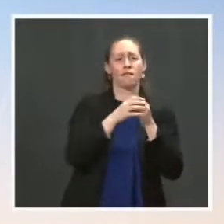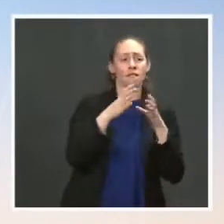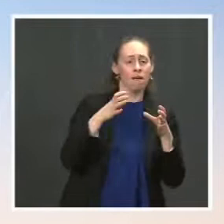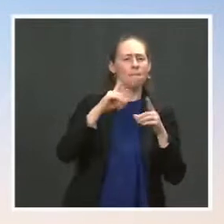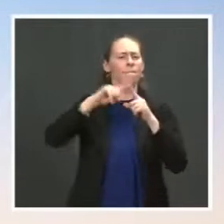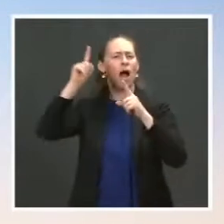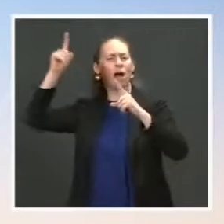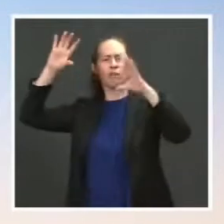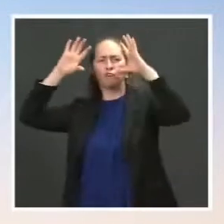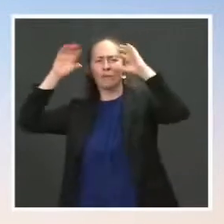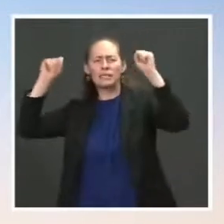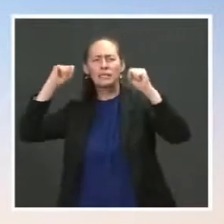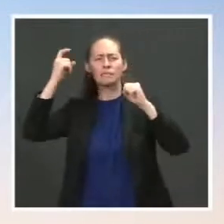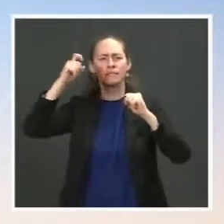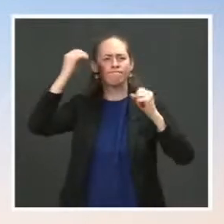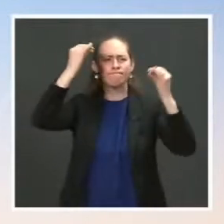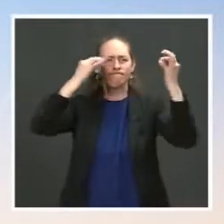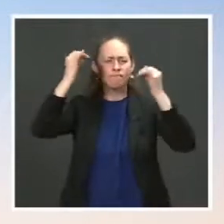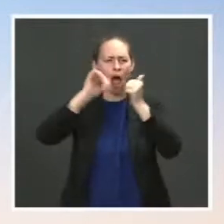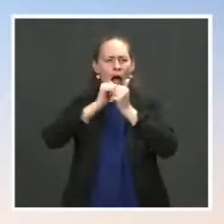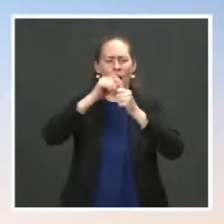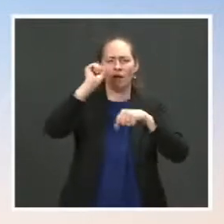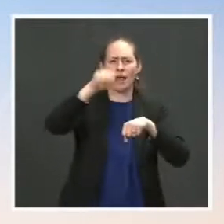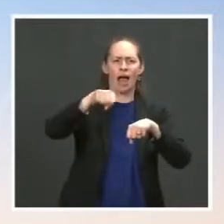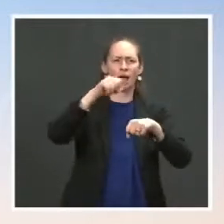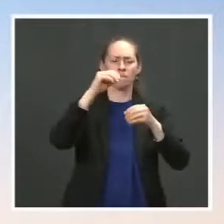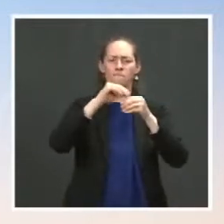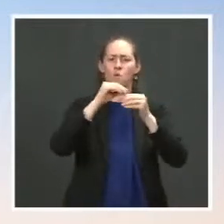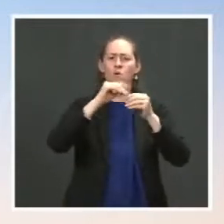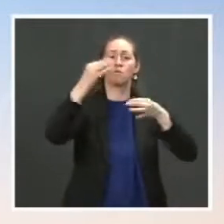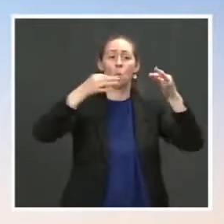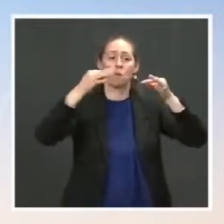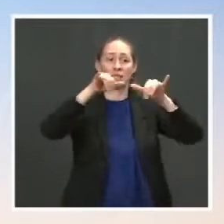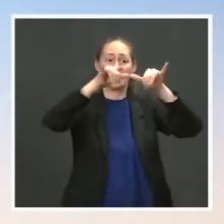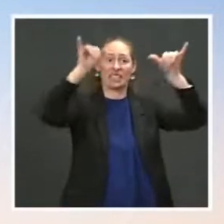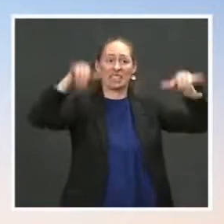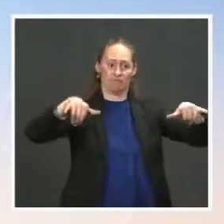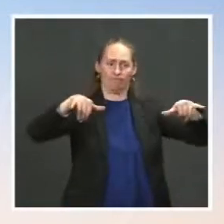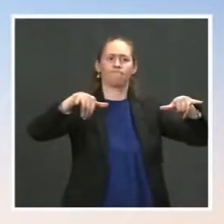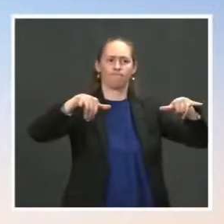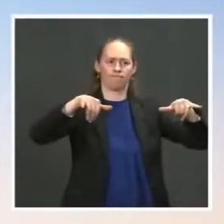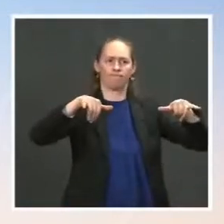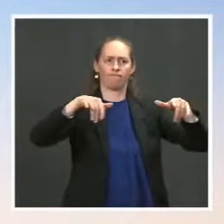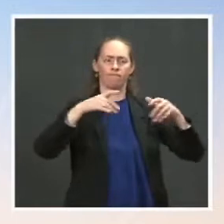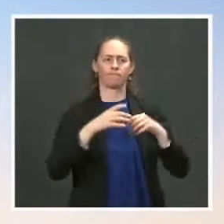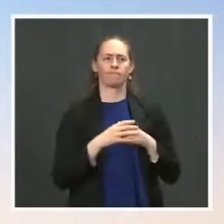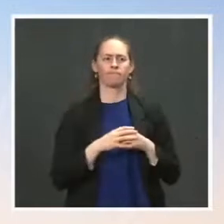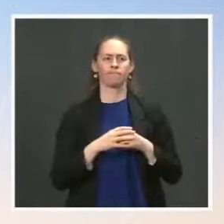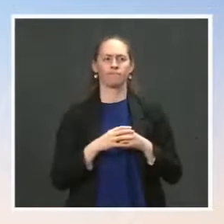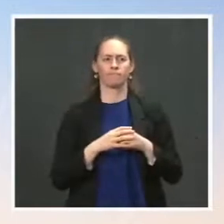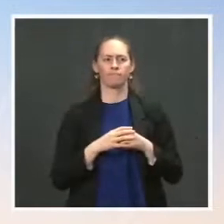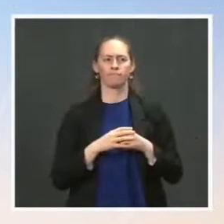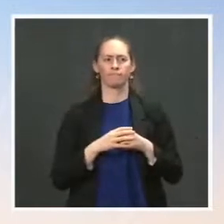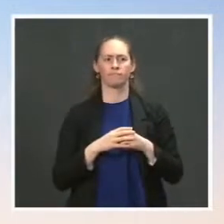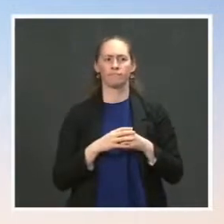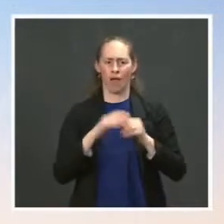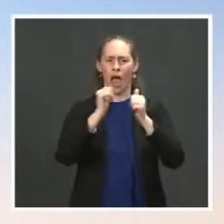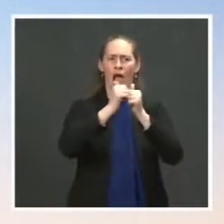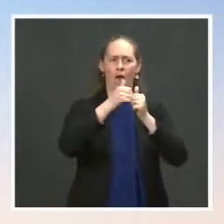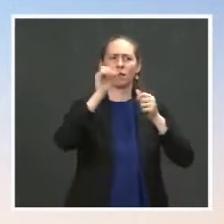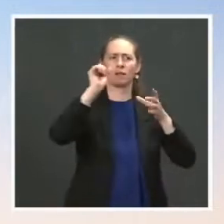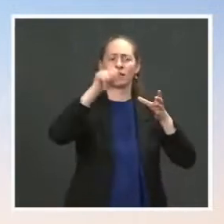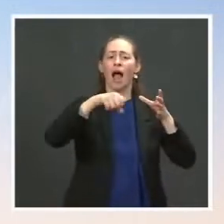system because, quote, it's getting out of whack. Yet this commission is not going to actually make recommendations. They'll be doing a